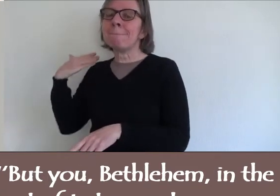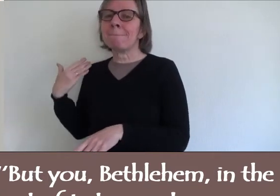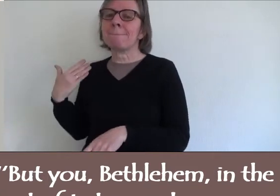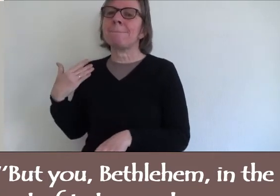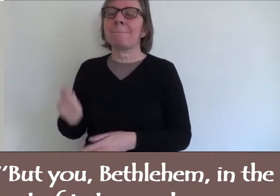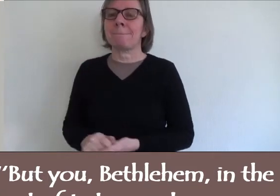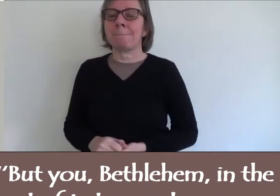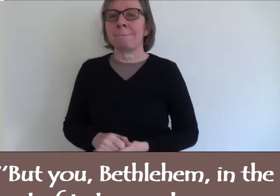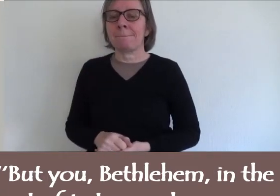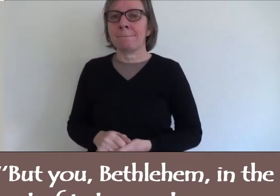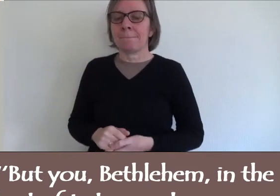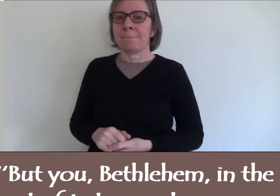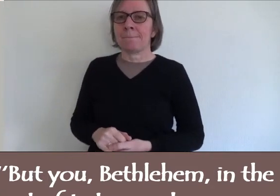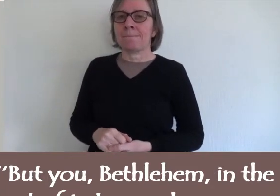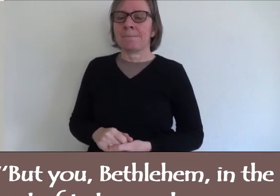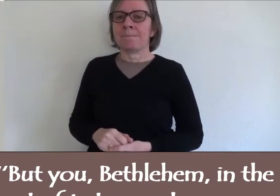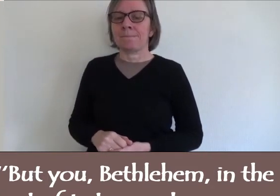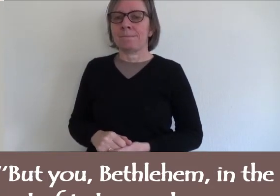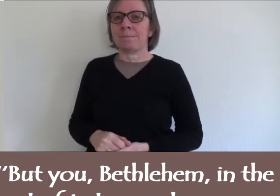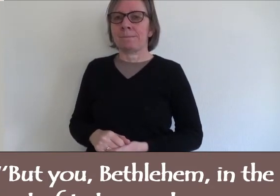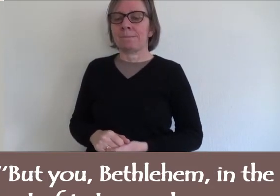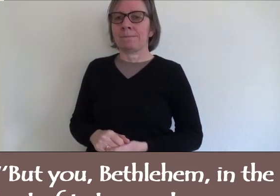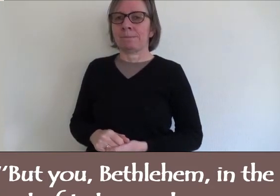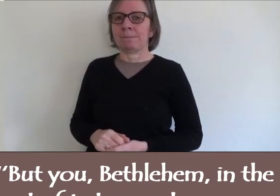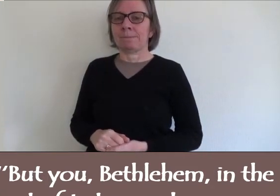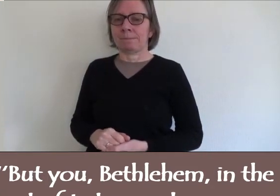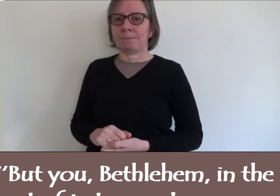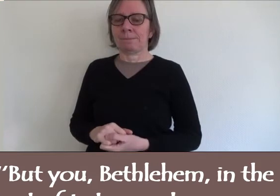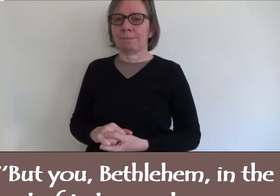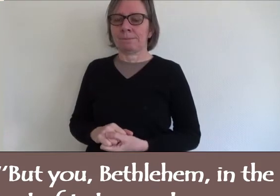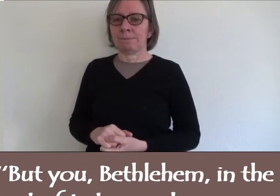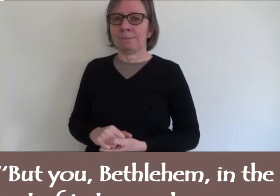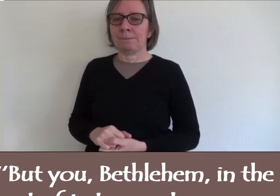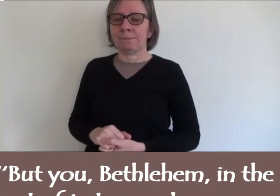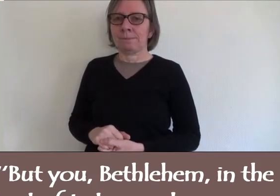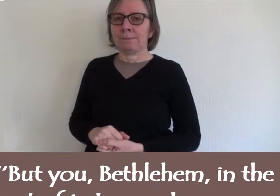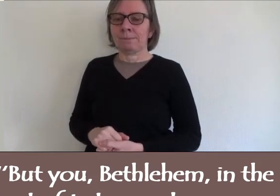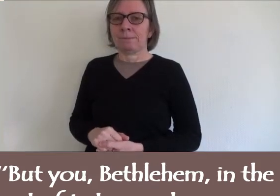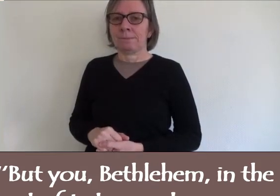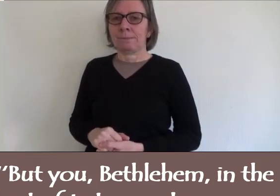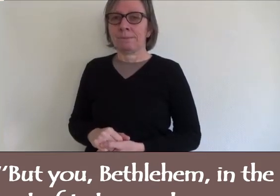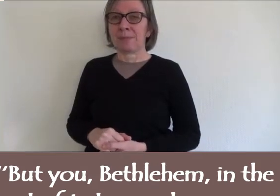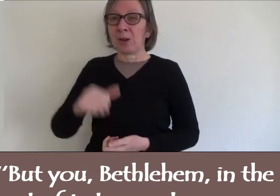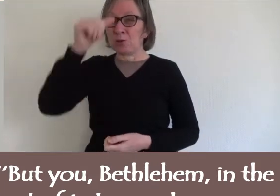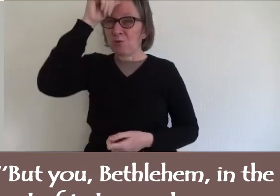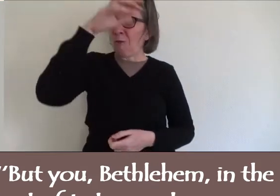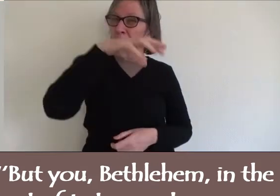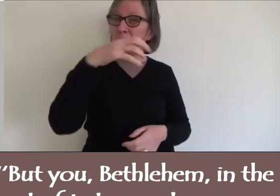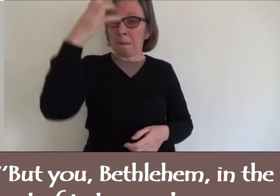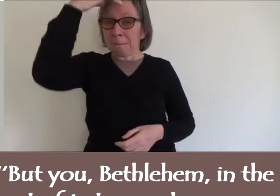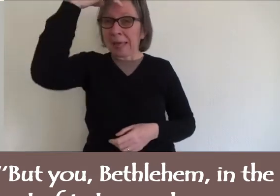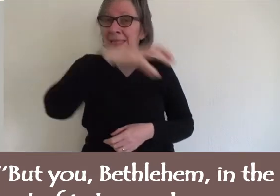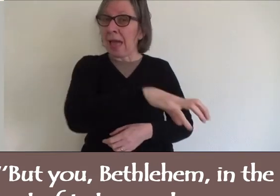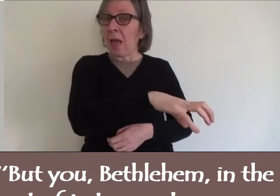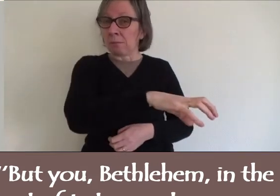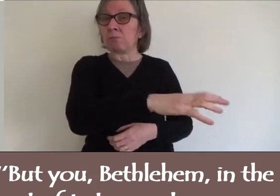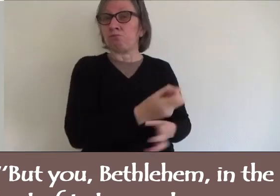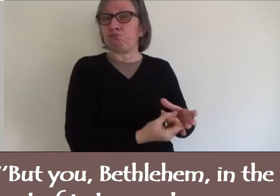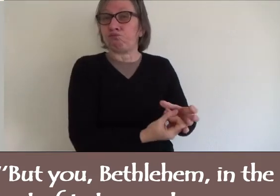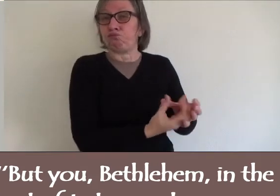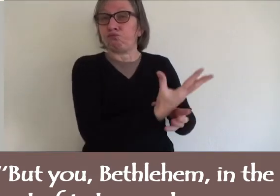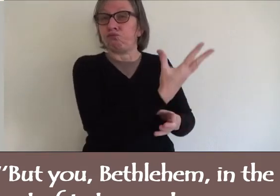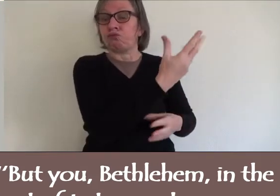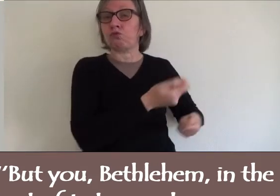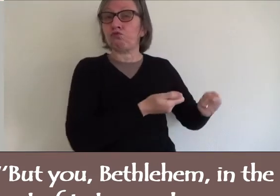the land of Judea, are by no means least among the rulers of Judah. For out of you will come a ruler who will